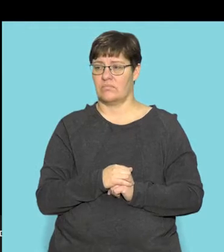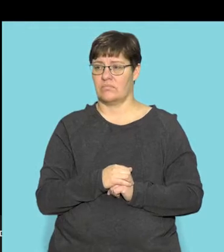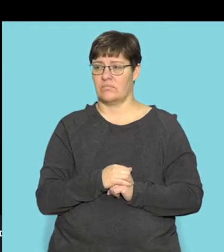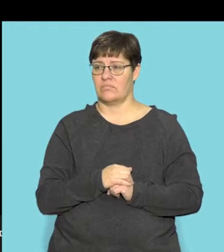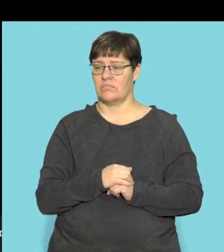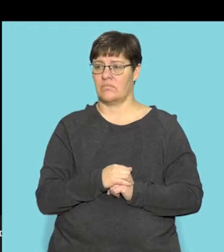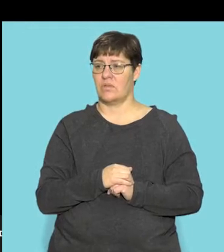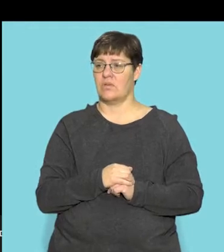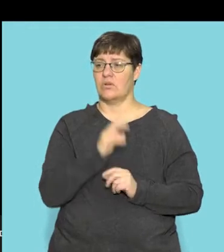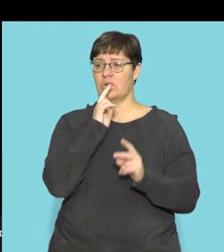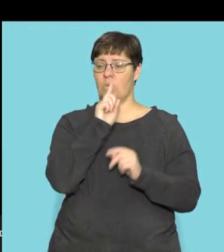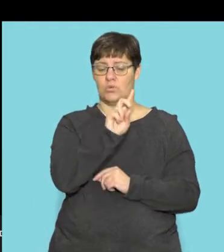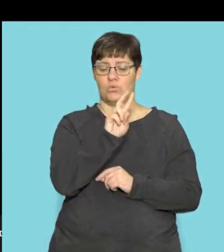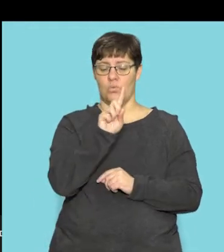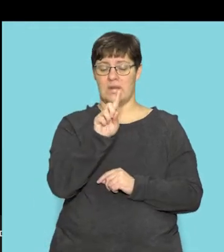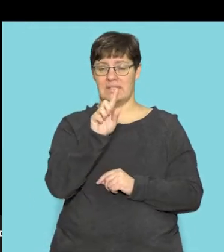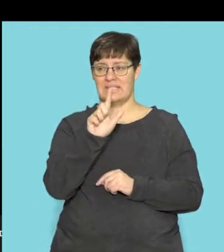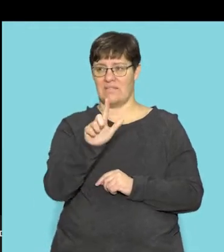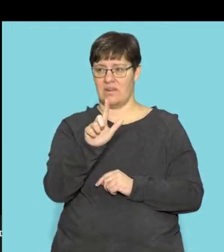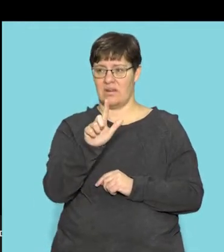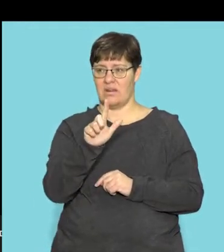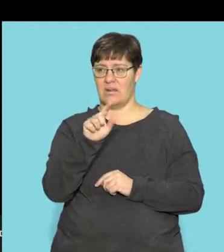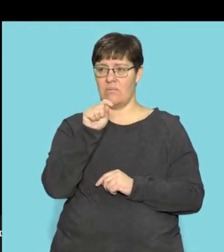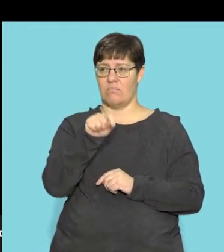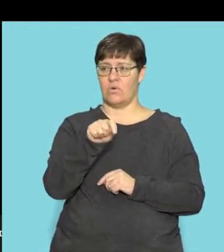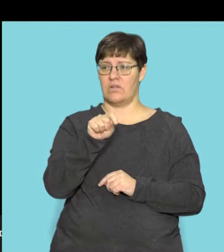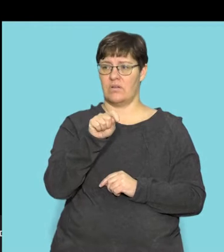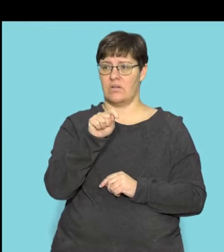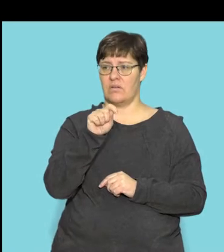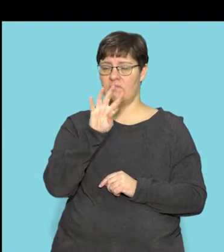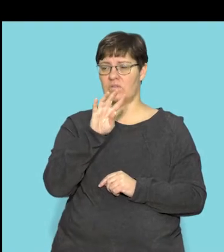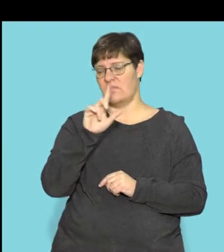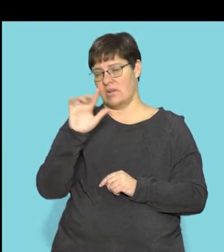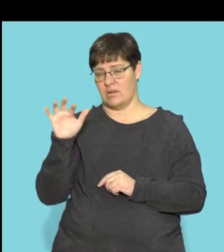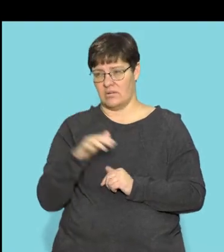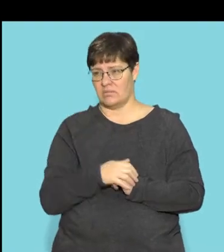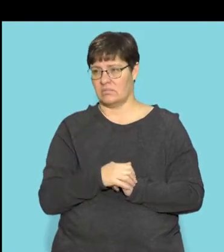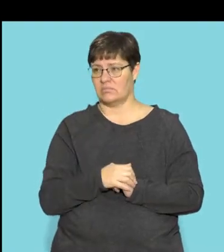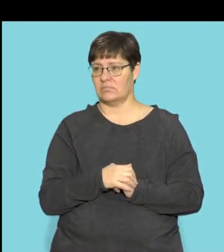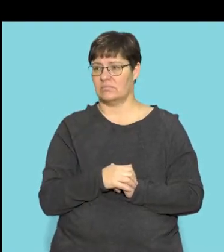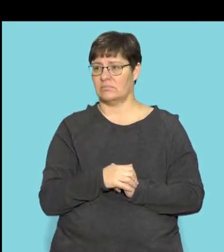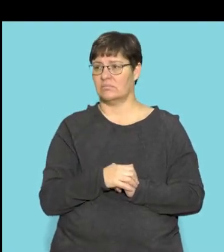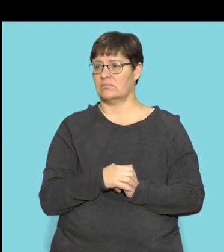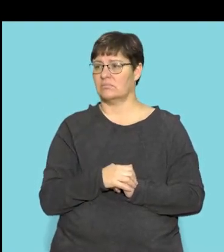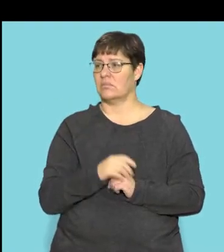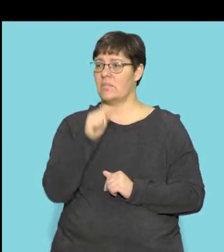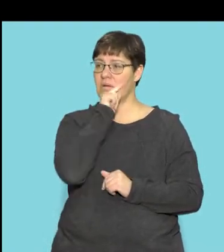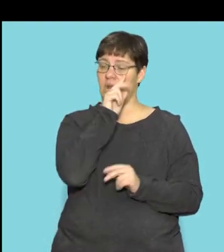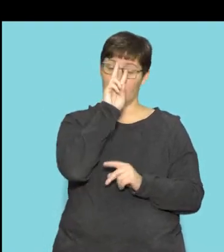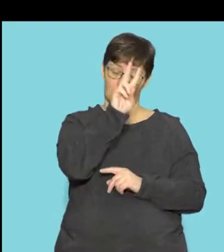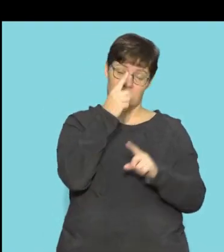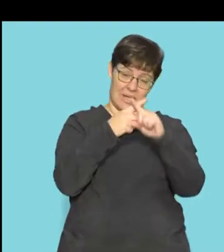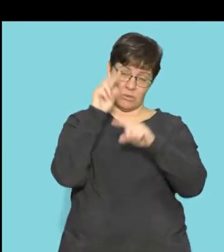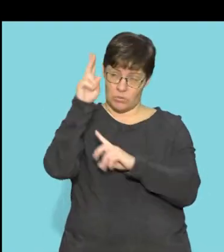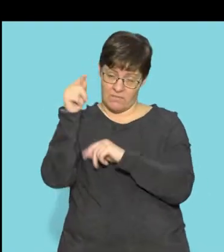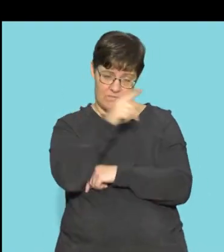equals to 217, right? So But remember, this is 12n, by the way. So let